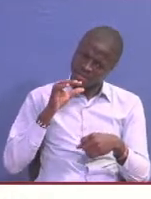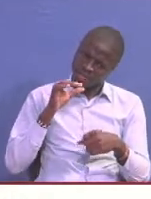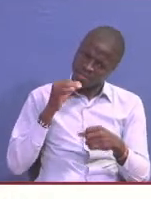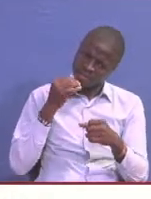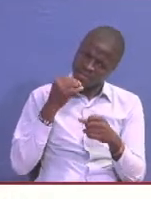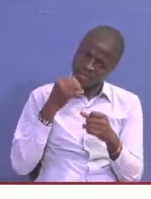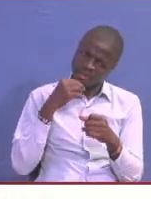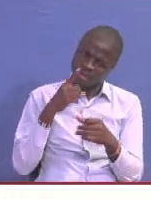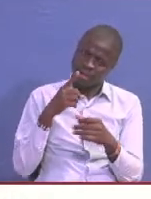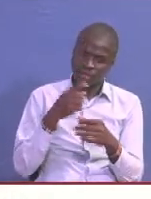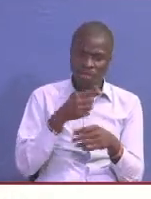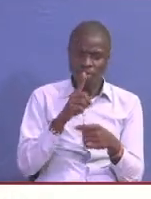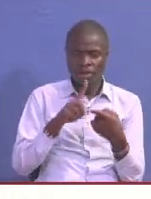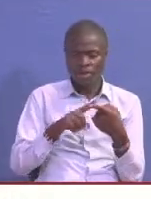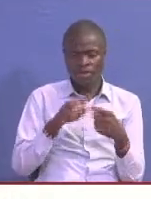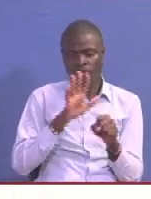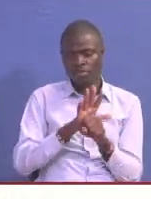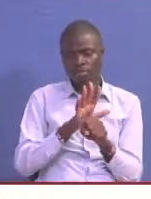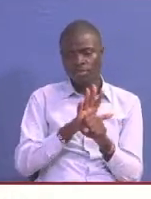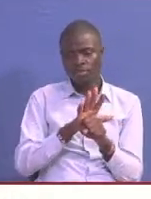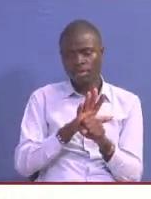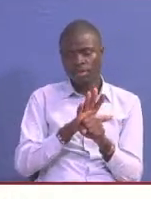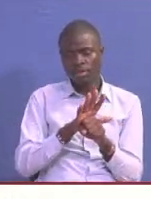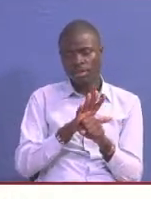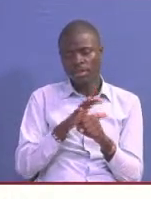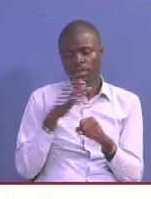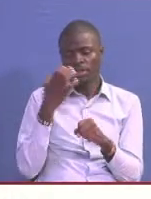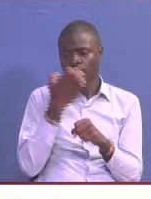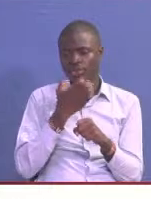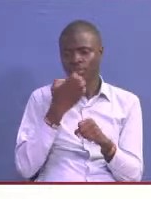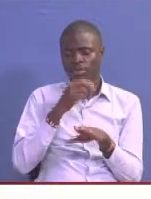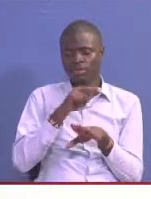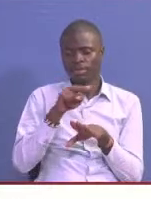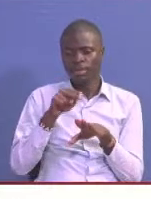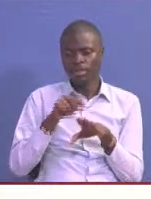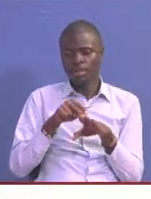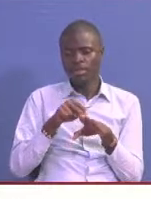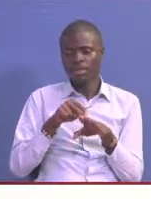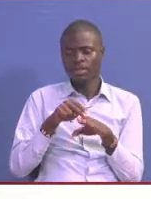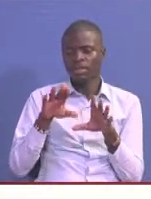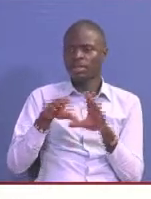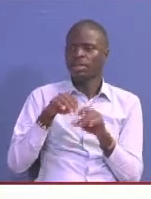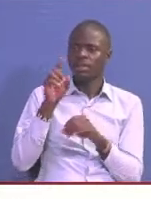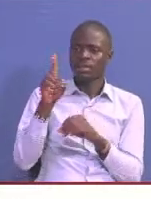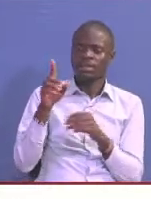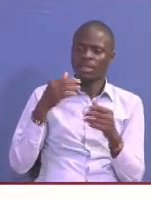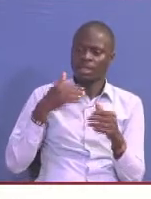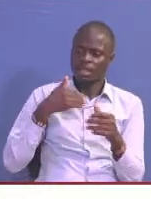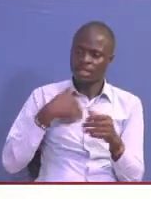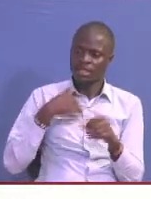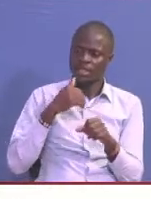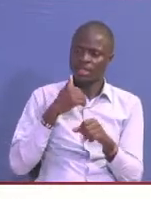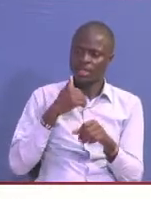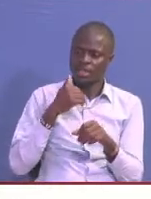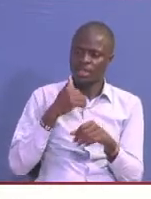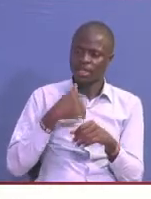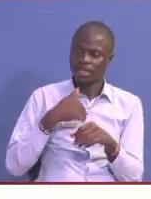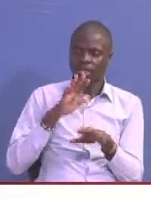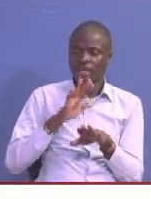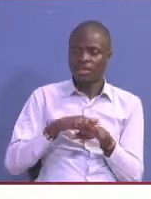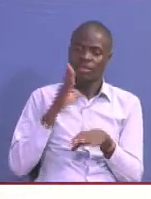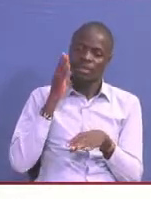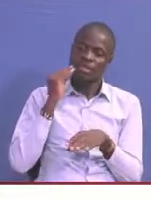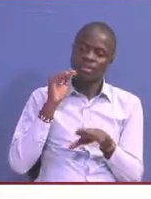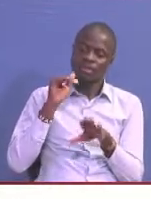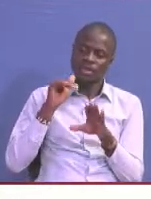him having visited many European nations out there, and has had a good experience on the